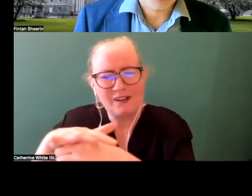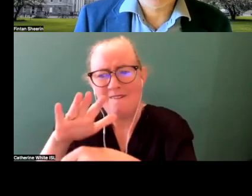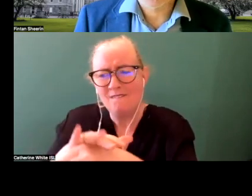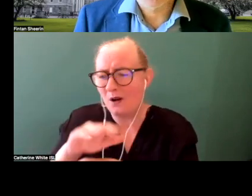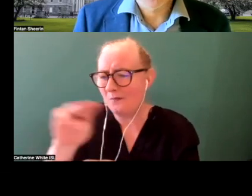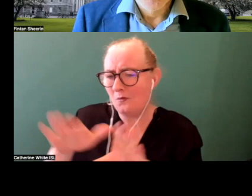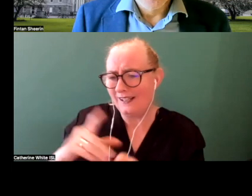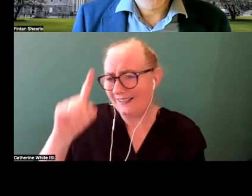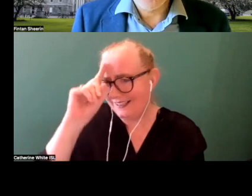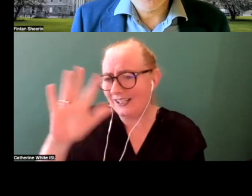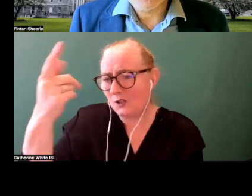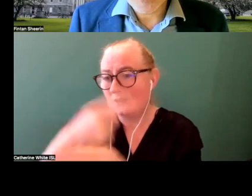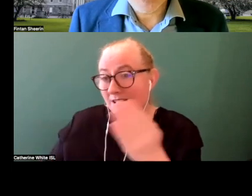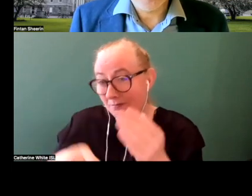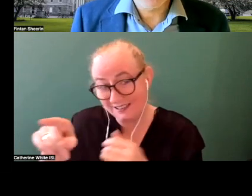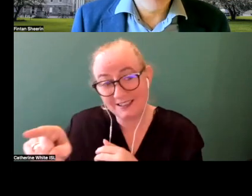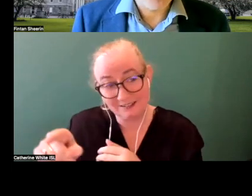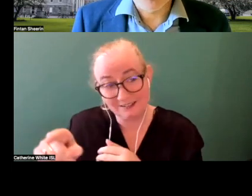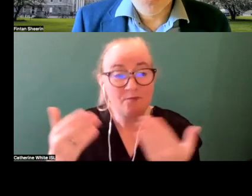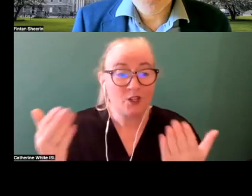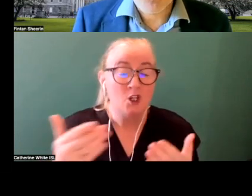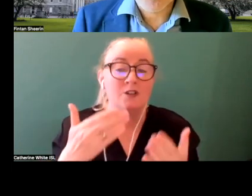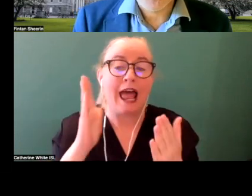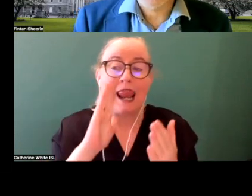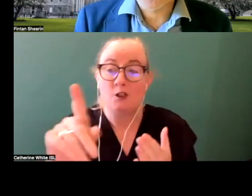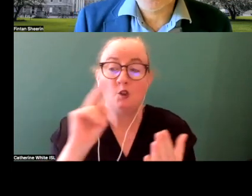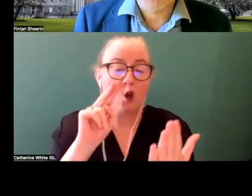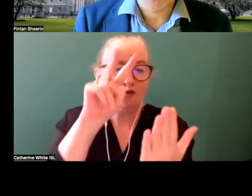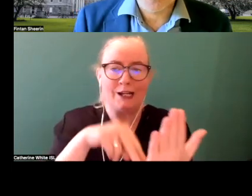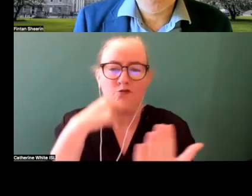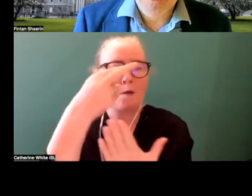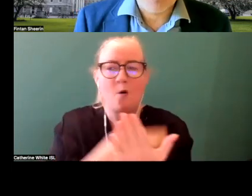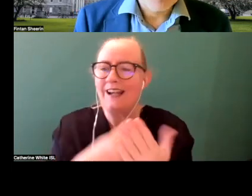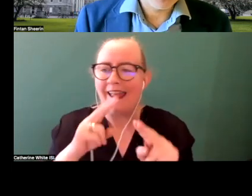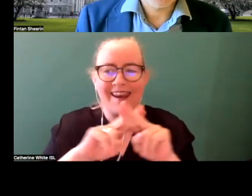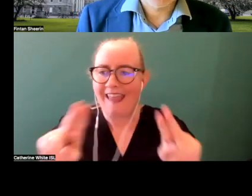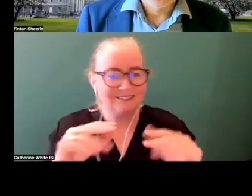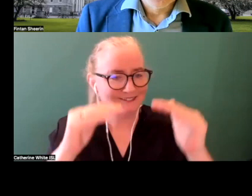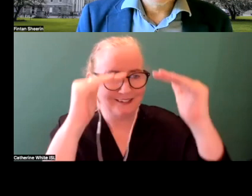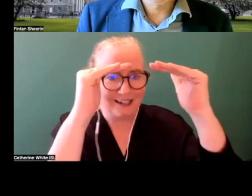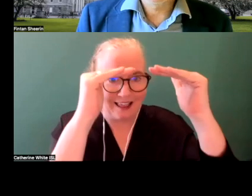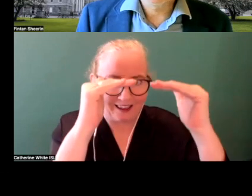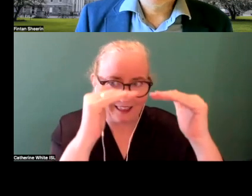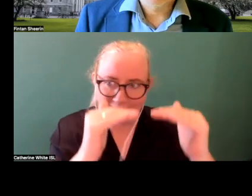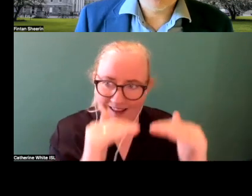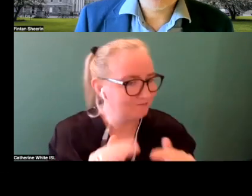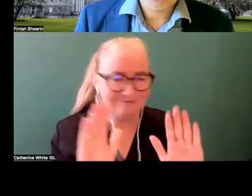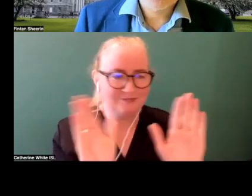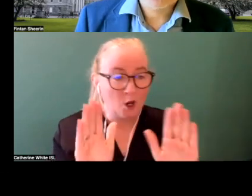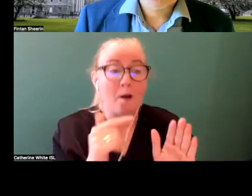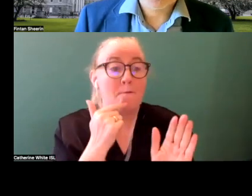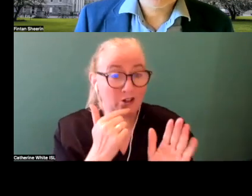intellectual disability. So I'll let you read the report rather than go through the fine print here. We do